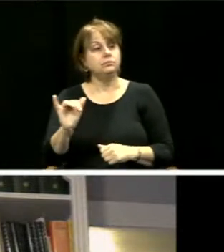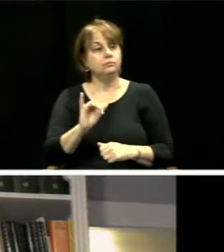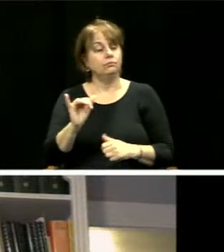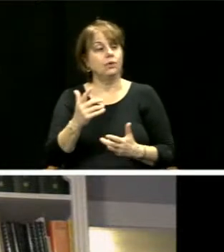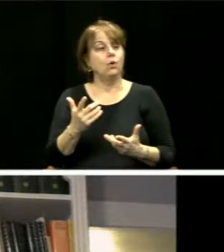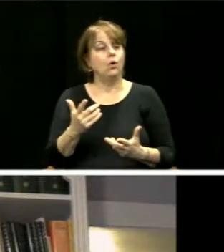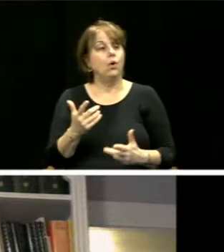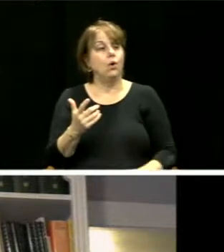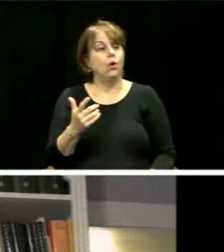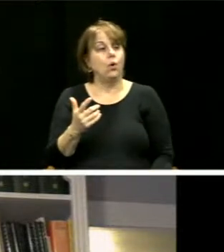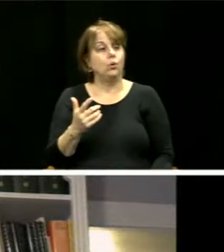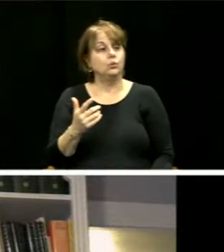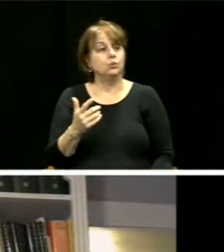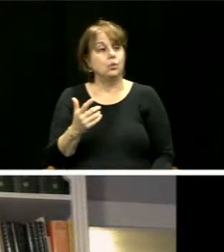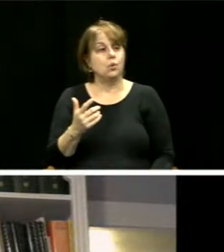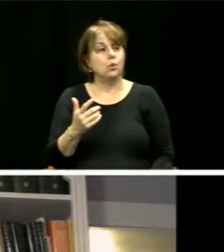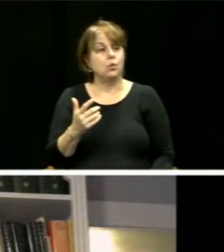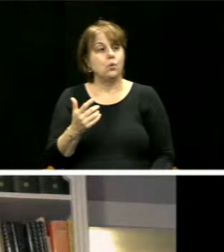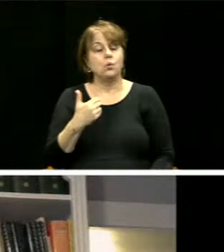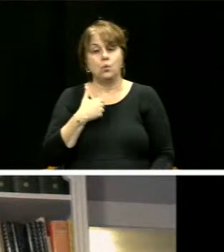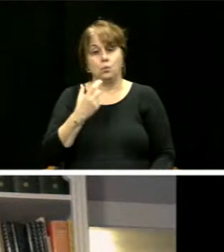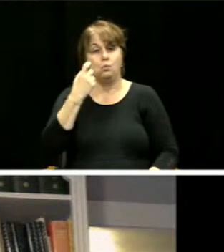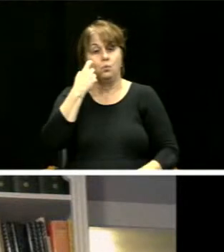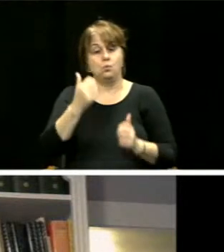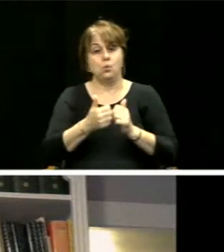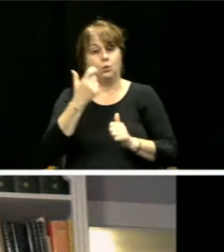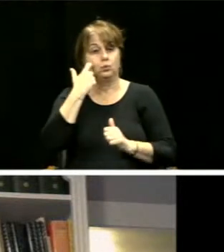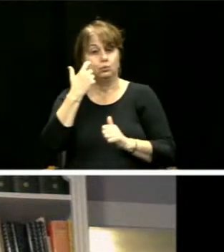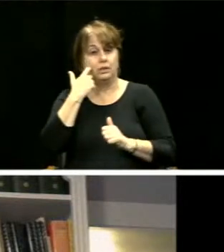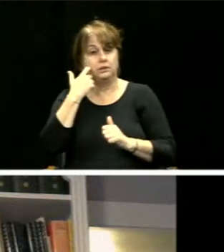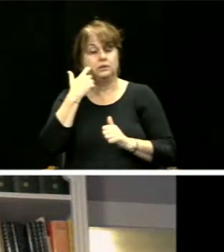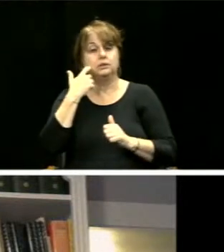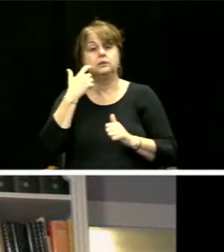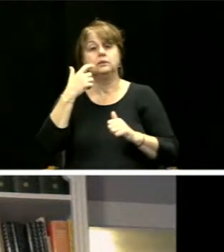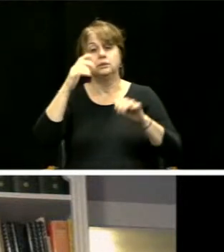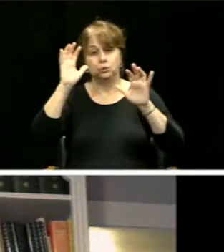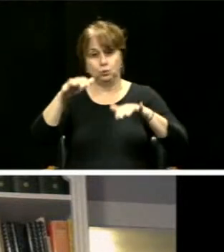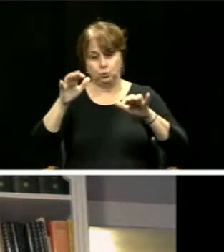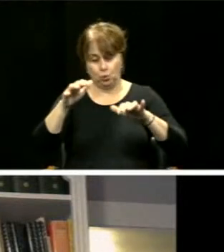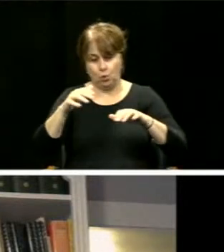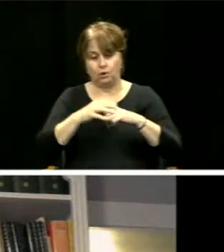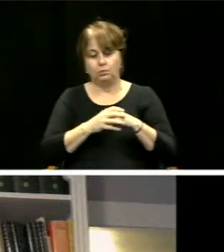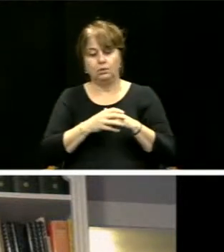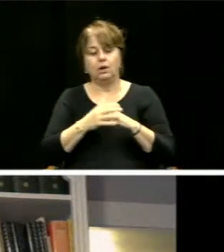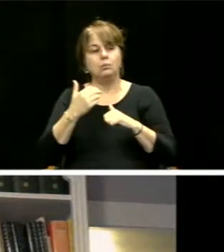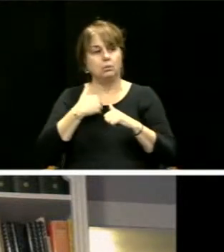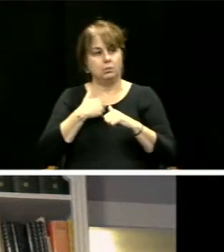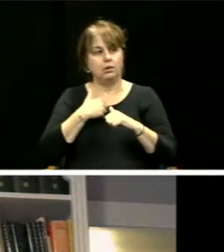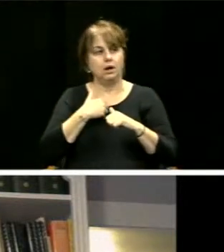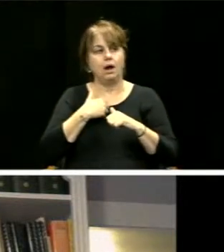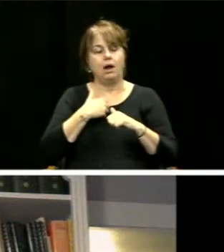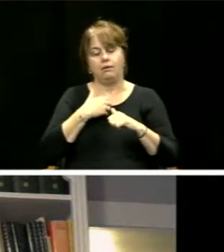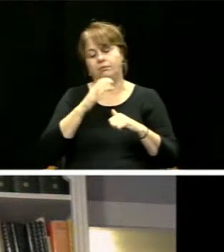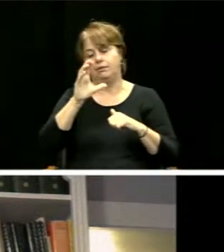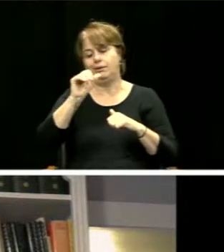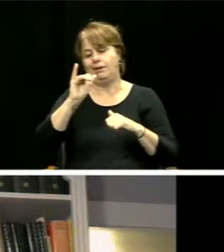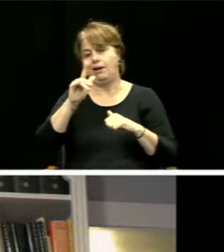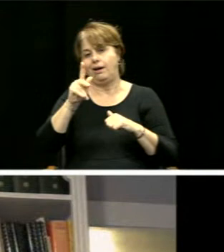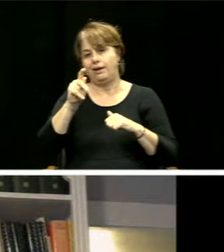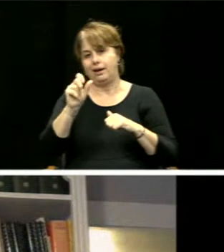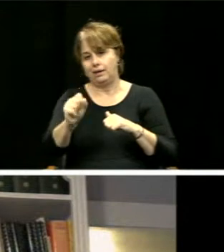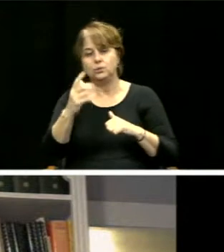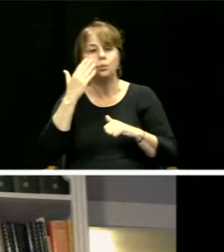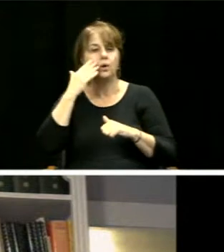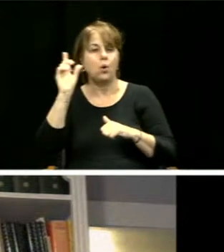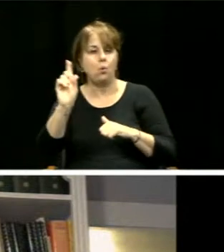kayaks in the most recent storm. We also have kayaks from 30 years ago. So we know we're in a